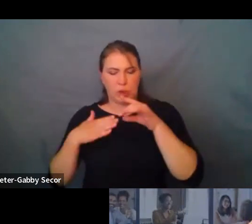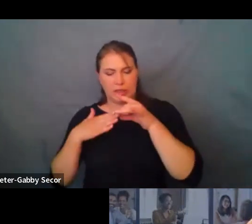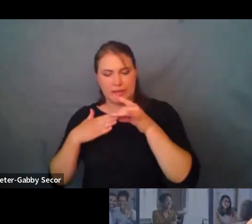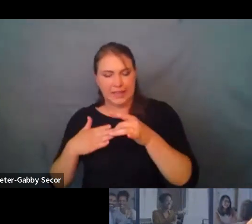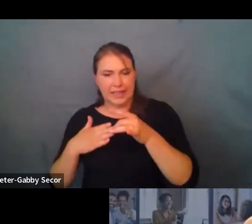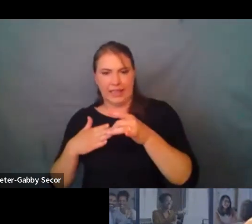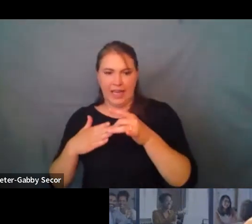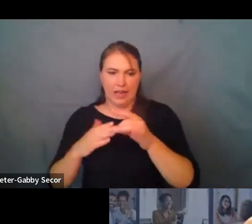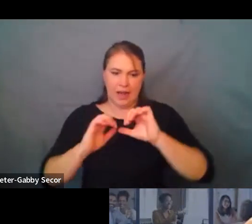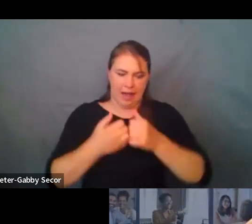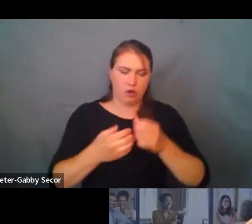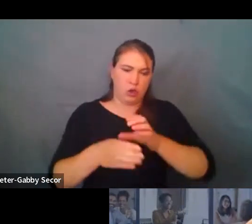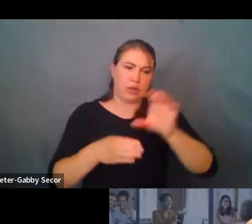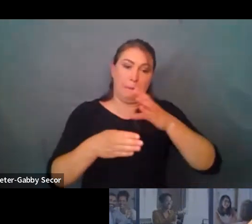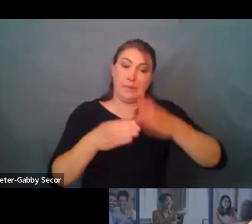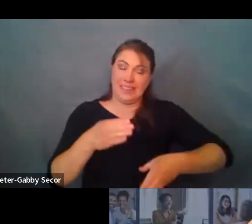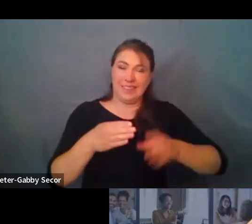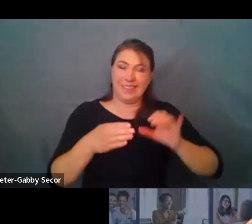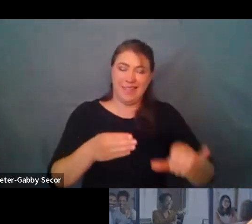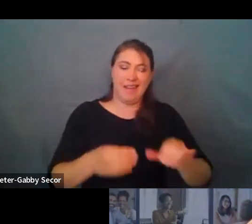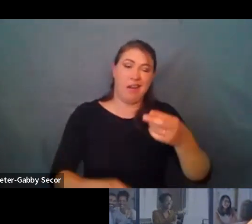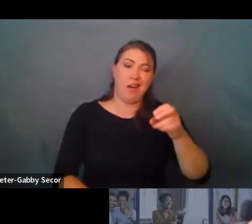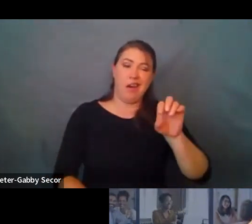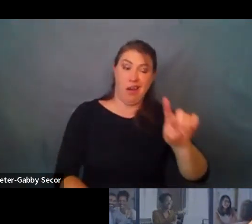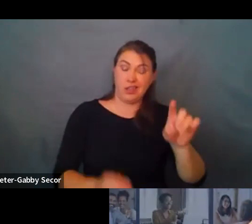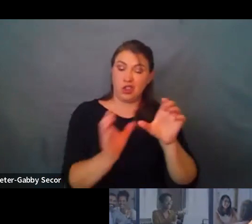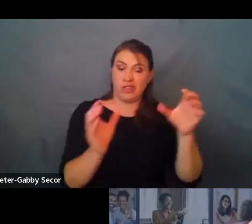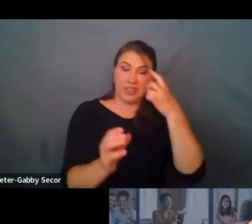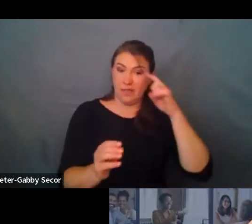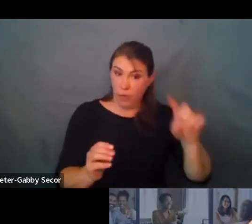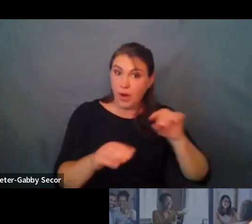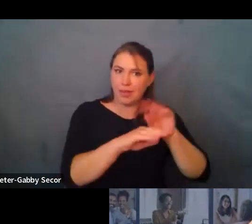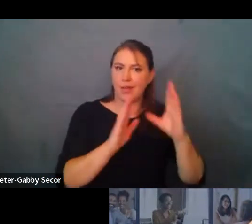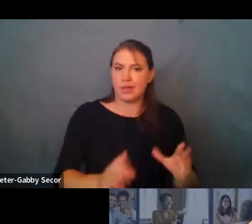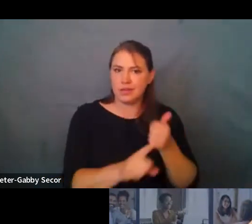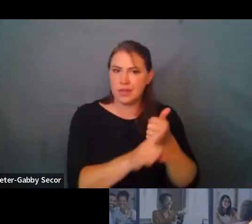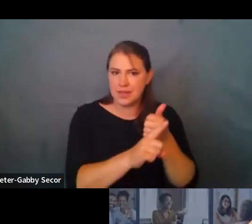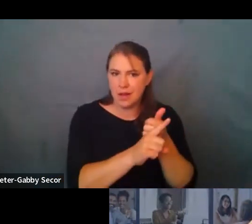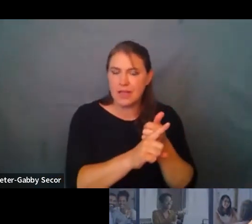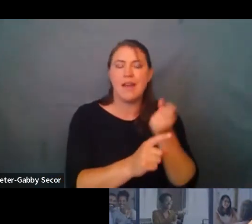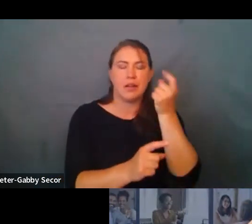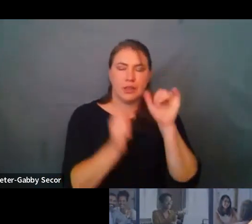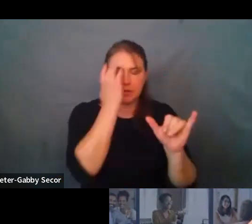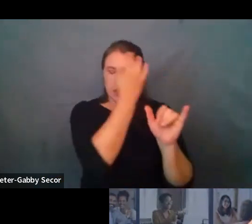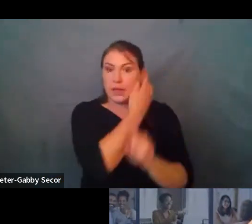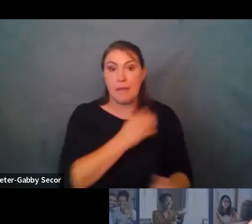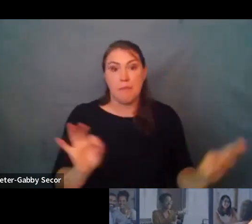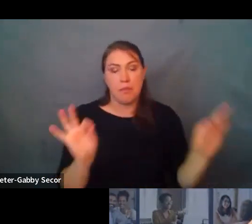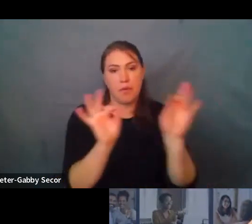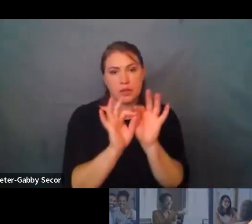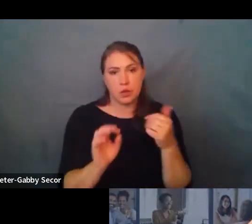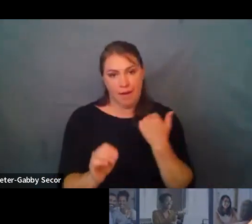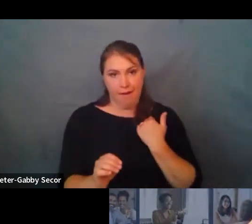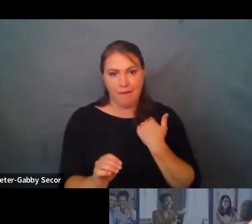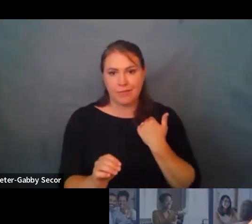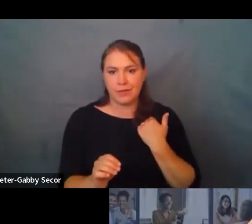the HUD certification for counselors, and that was something that was very important, we know, to the Office of Housing Counseling as well, to our counseling